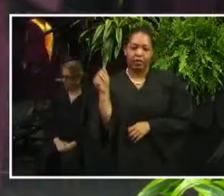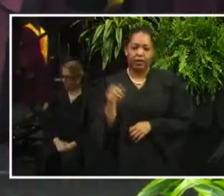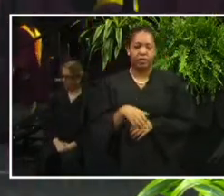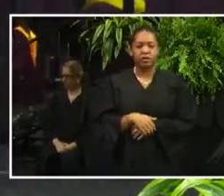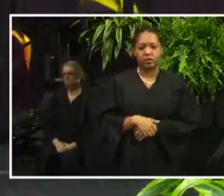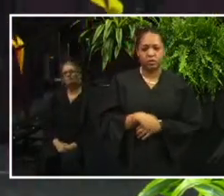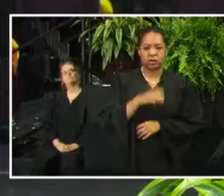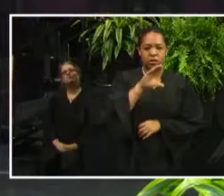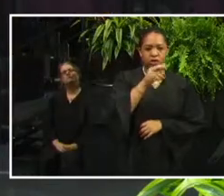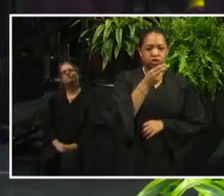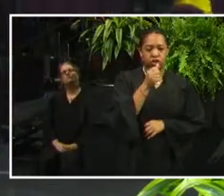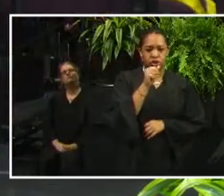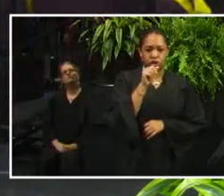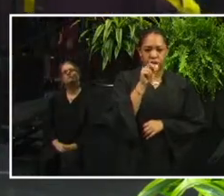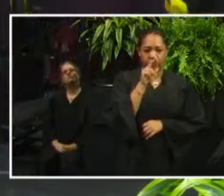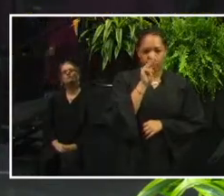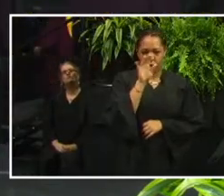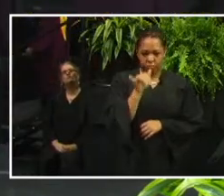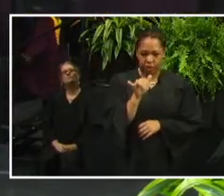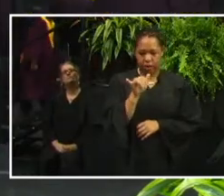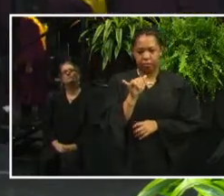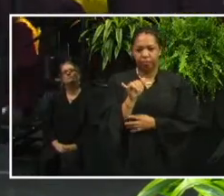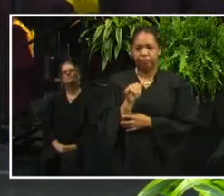Shamari Latrell Anderson Kelly.